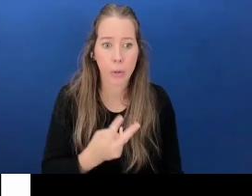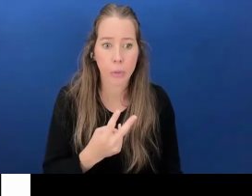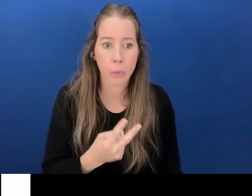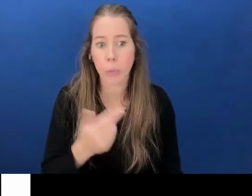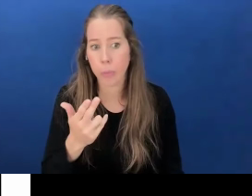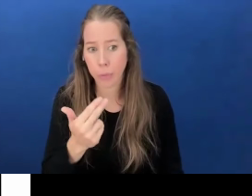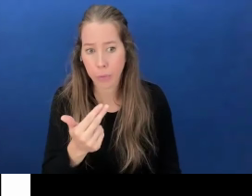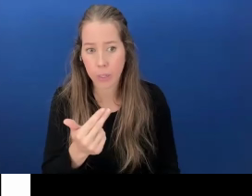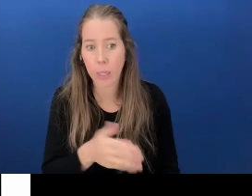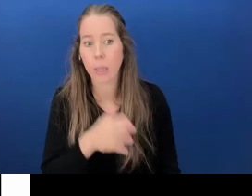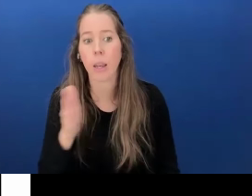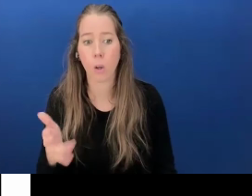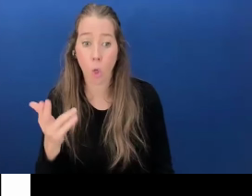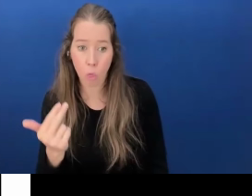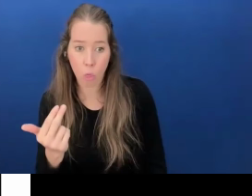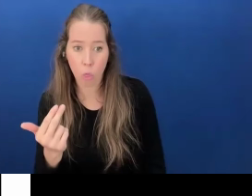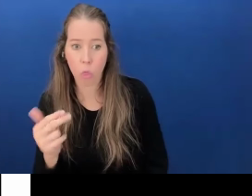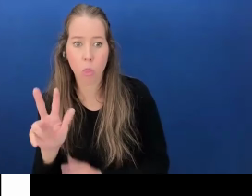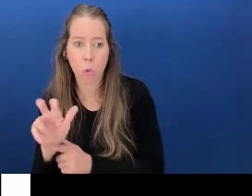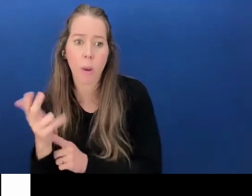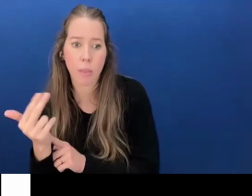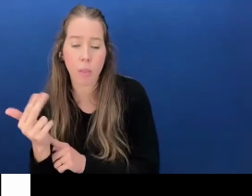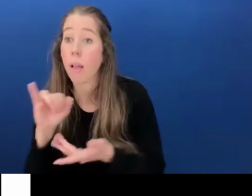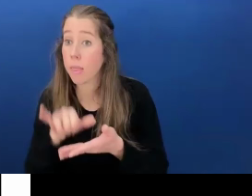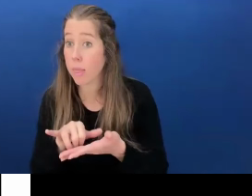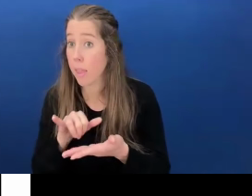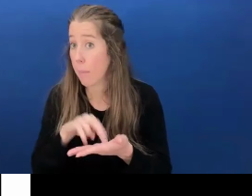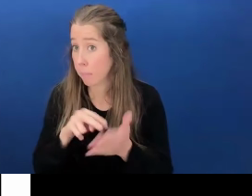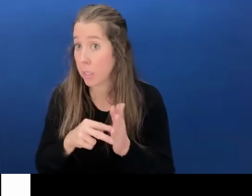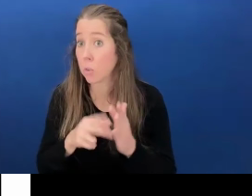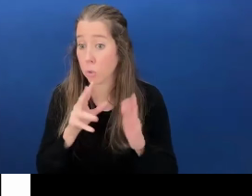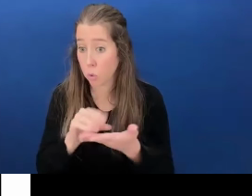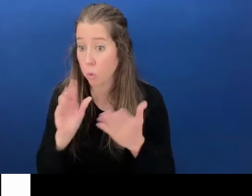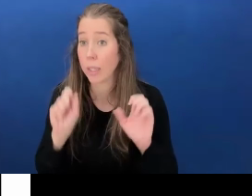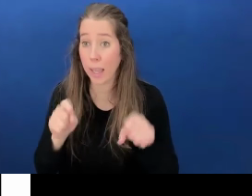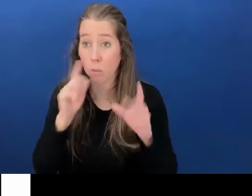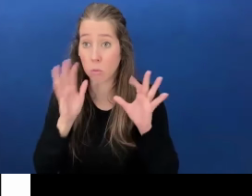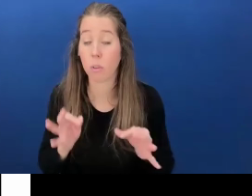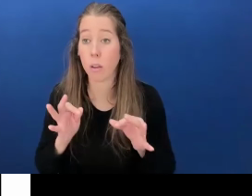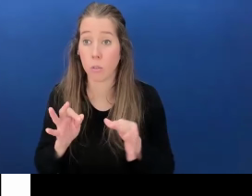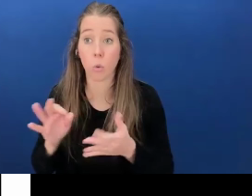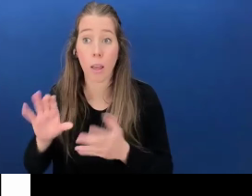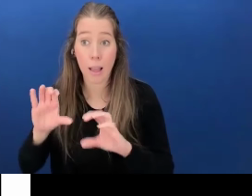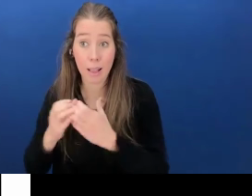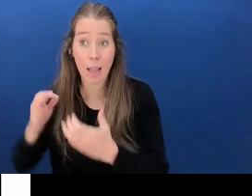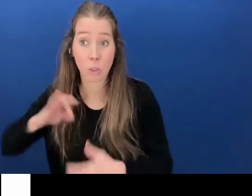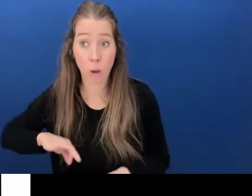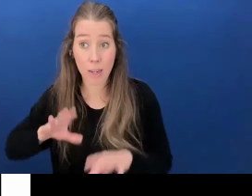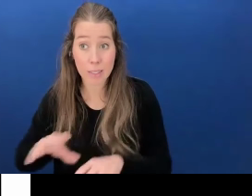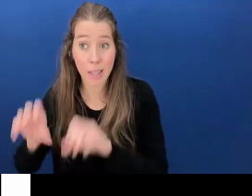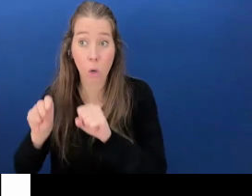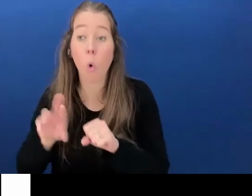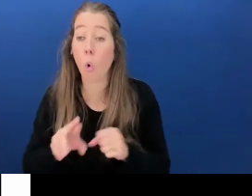a 313. That means a student could choose to take that class credit and other students could take it non-credit. So a lot